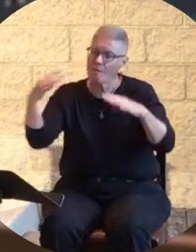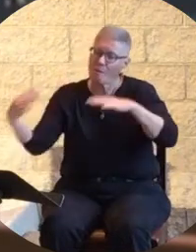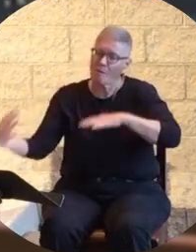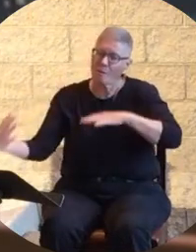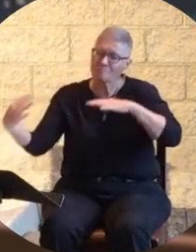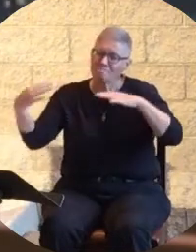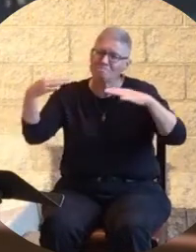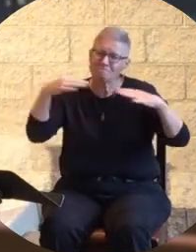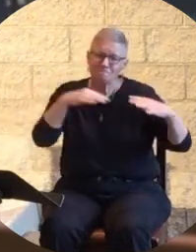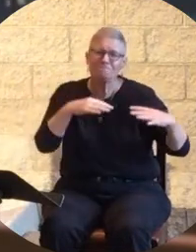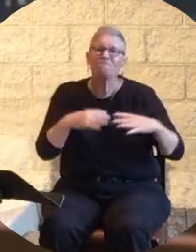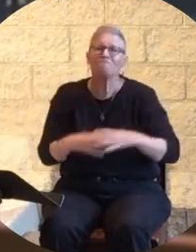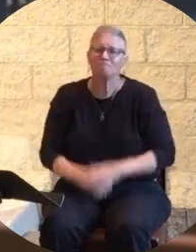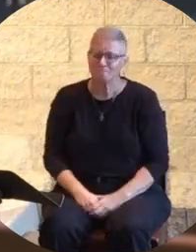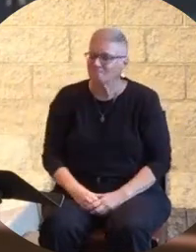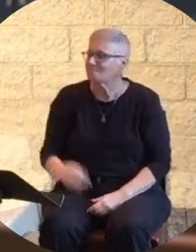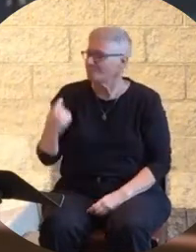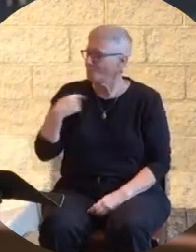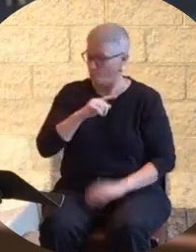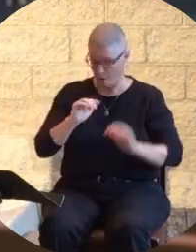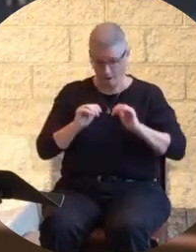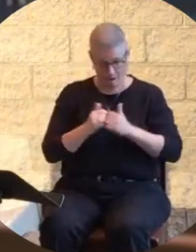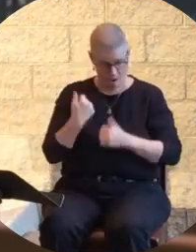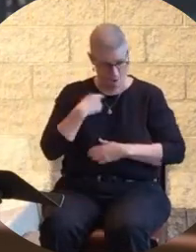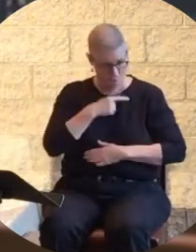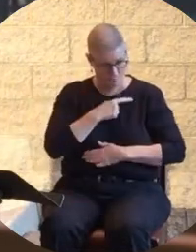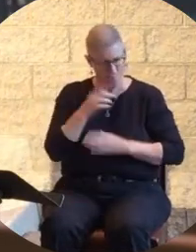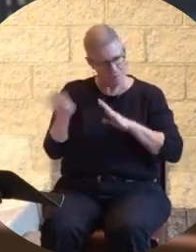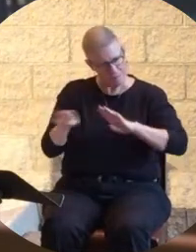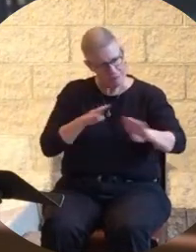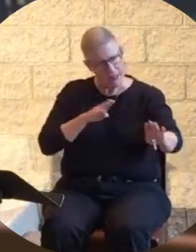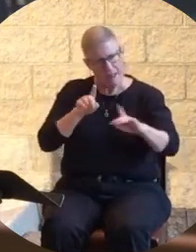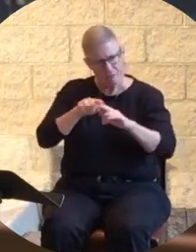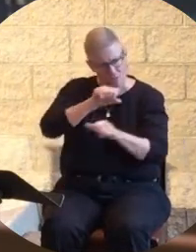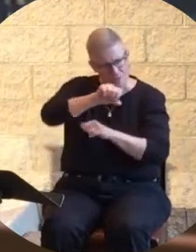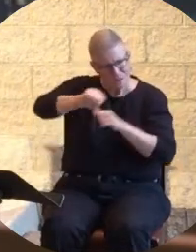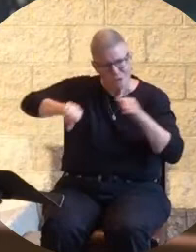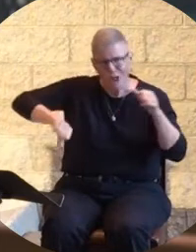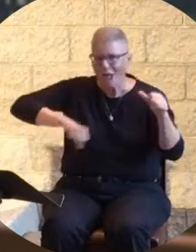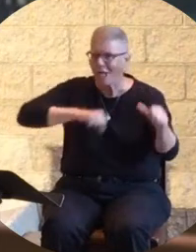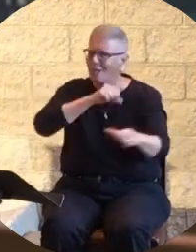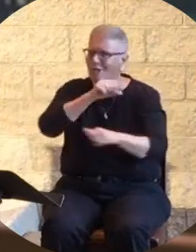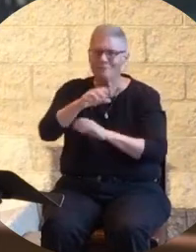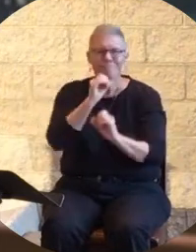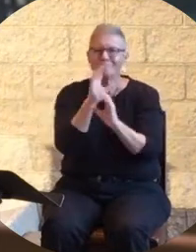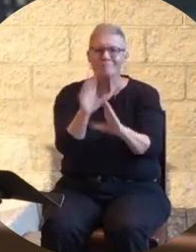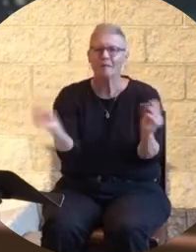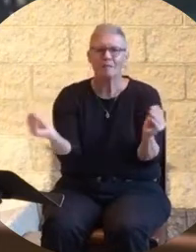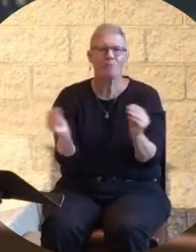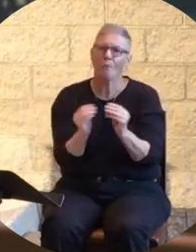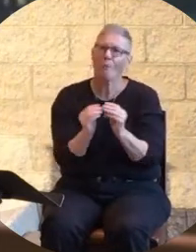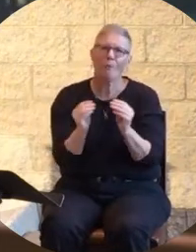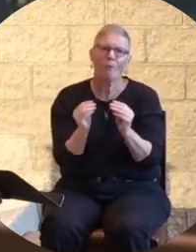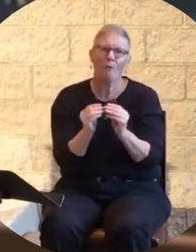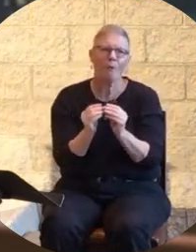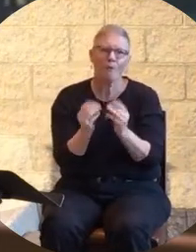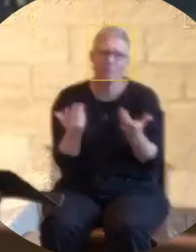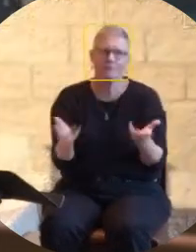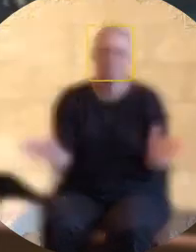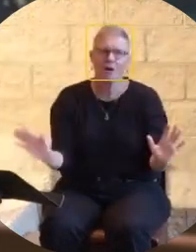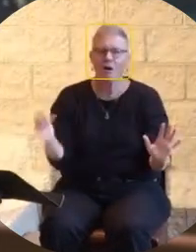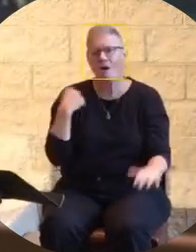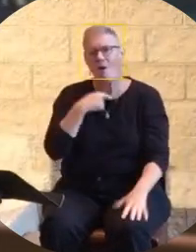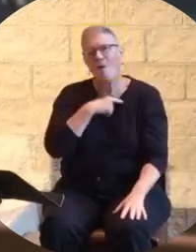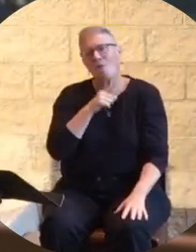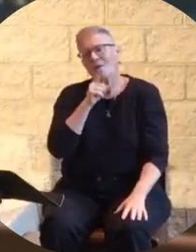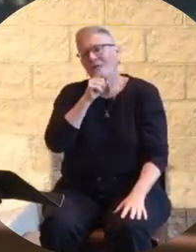war, we are how we treat each other, nothing more. We are